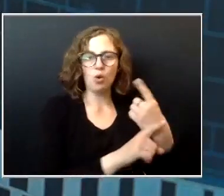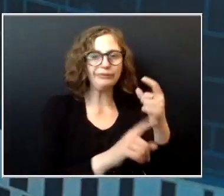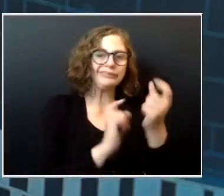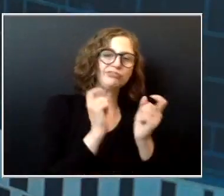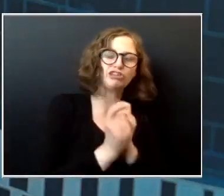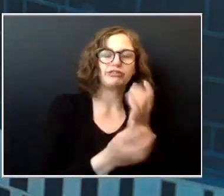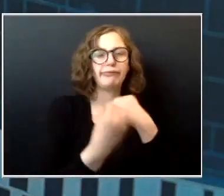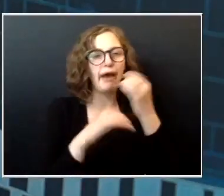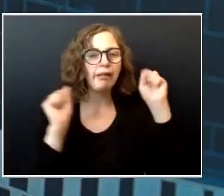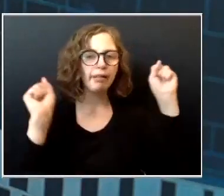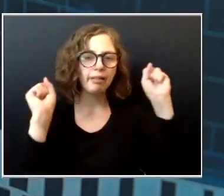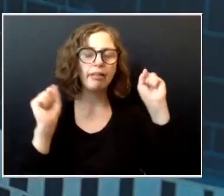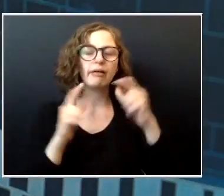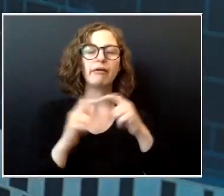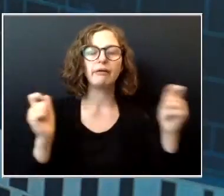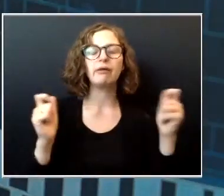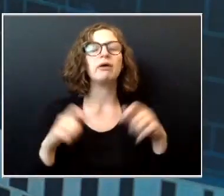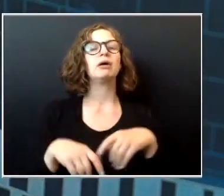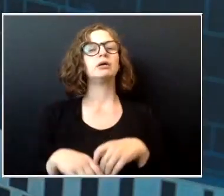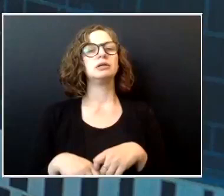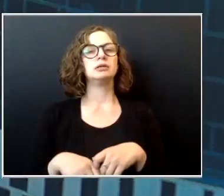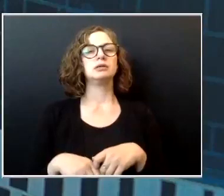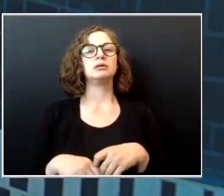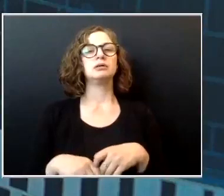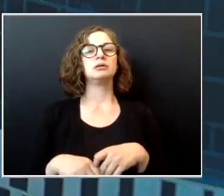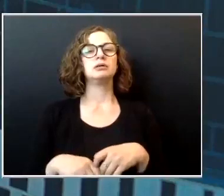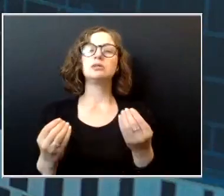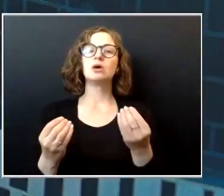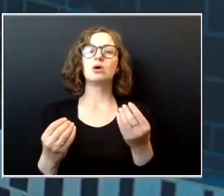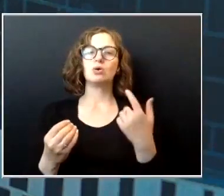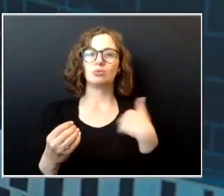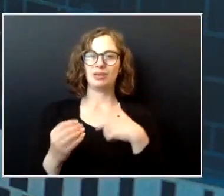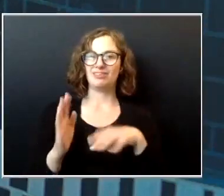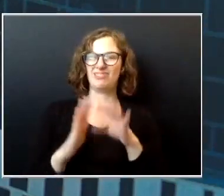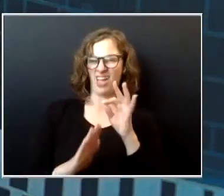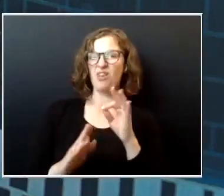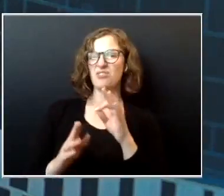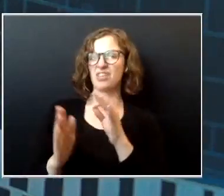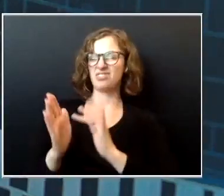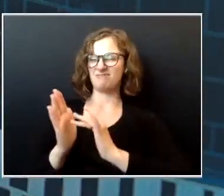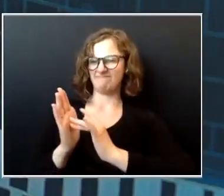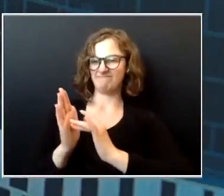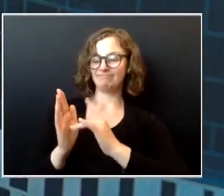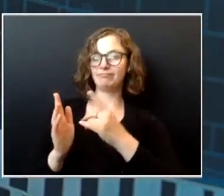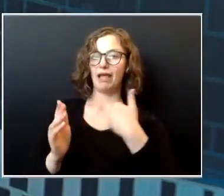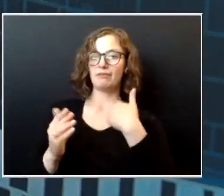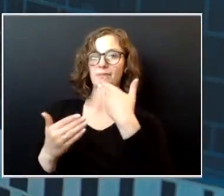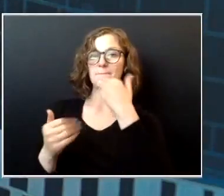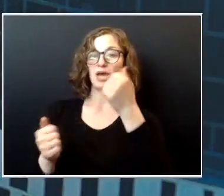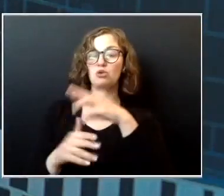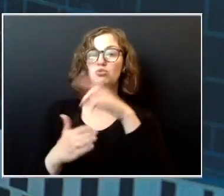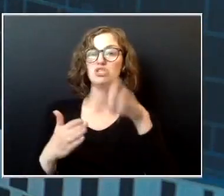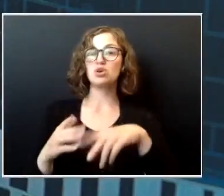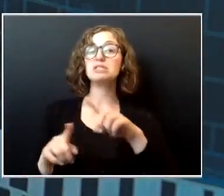driving the results. But it's important to note that these AOMs are very new, right? But they're also accessible. So if